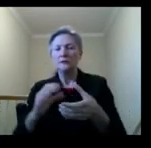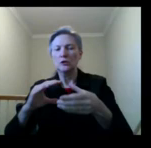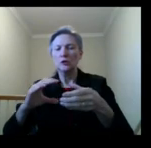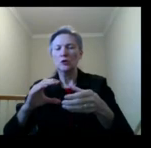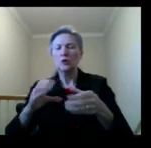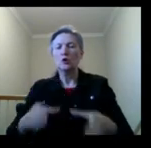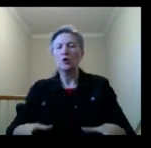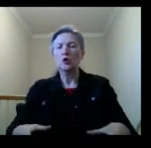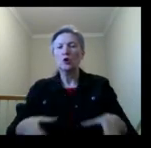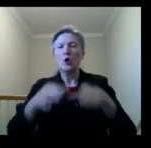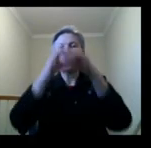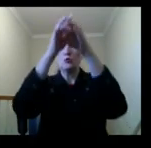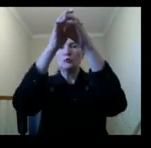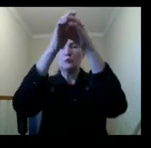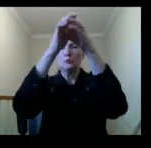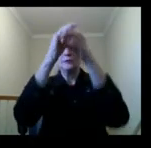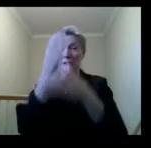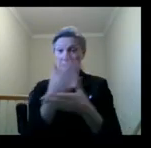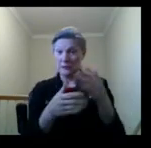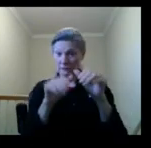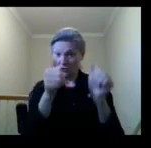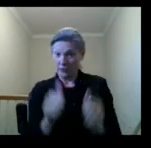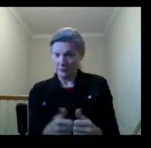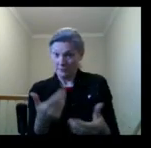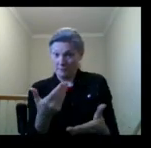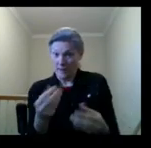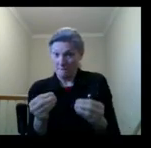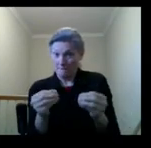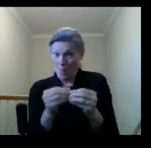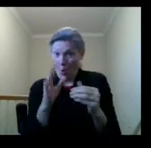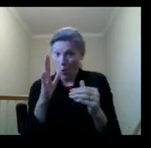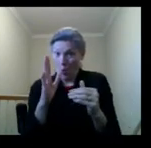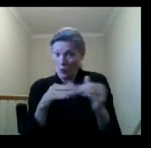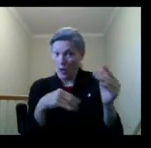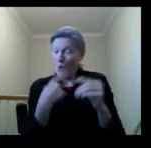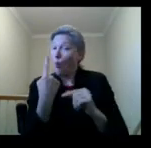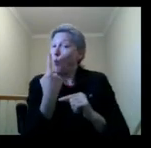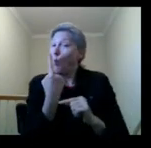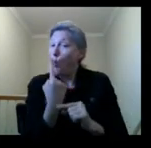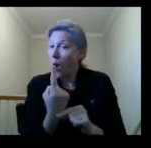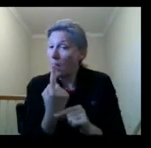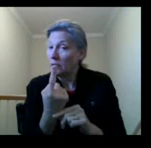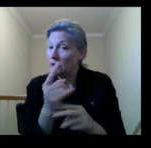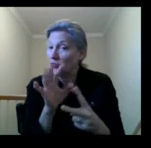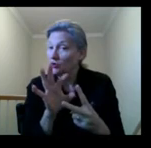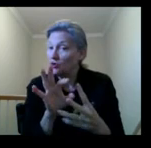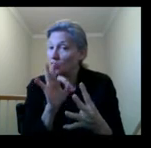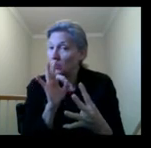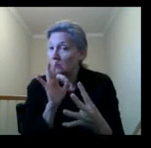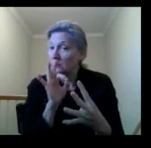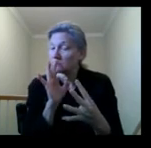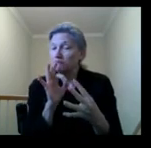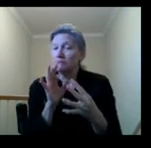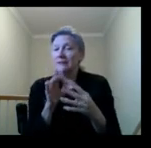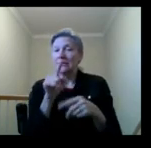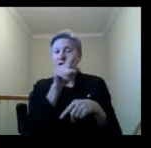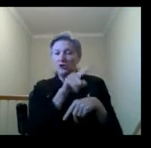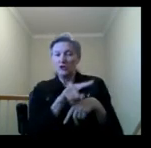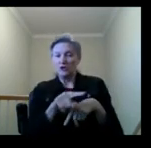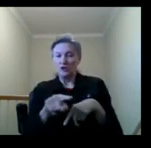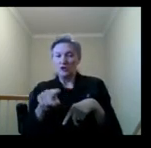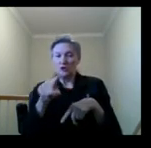cone? Some shapes might have more than one to choose, because it does say circle